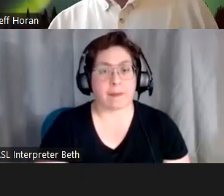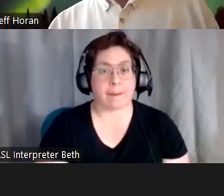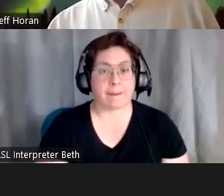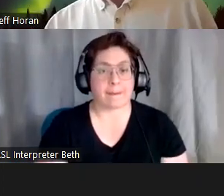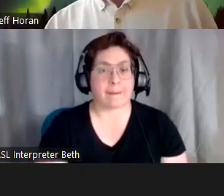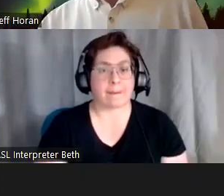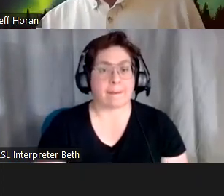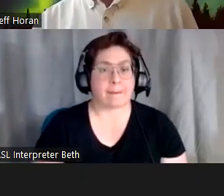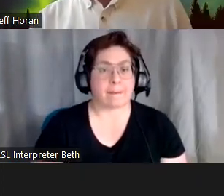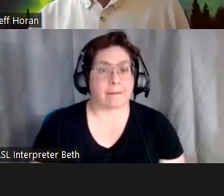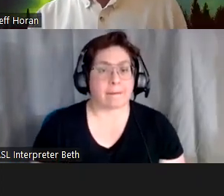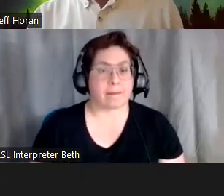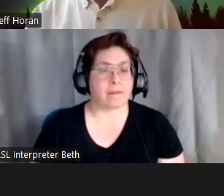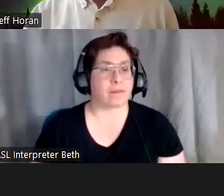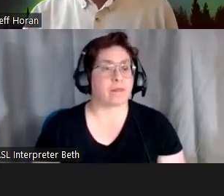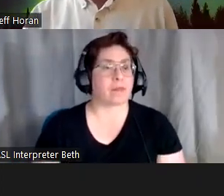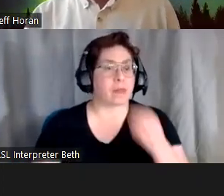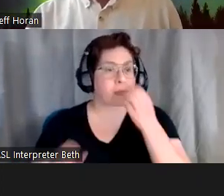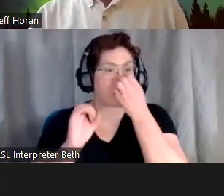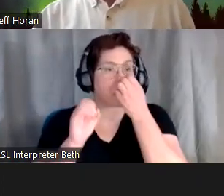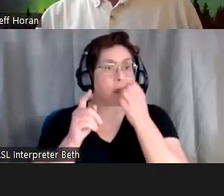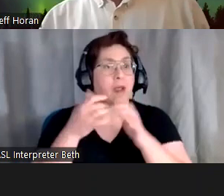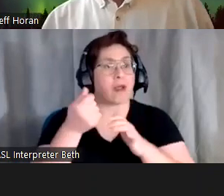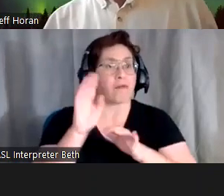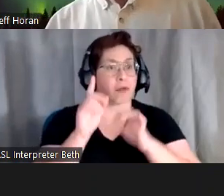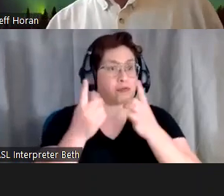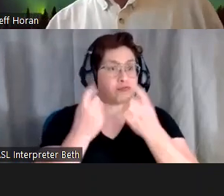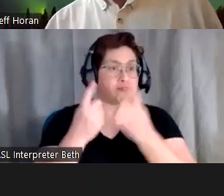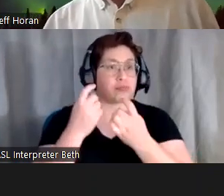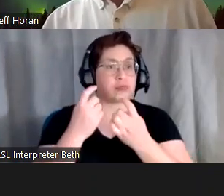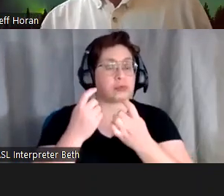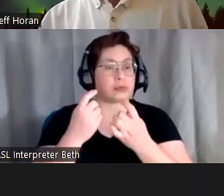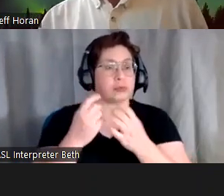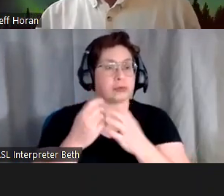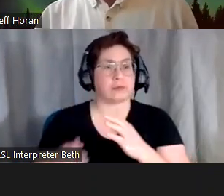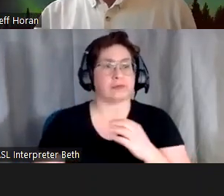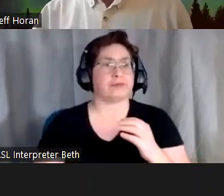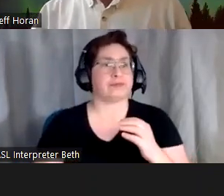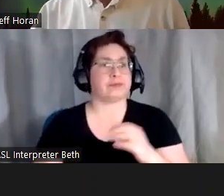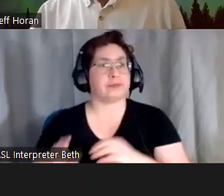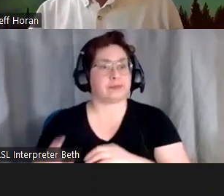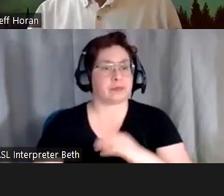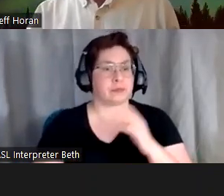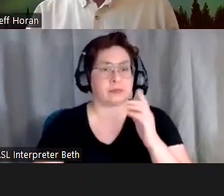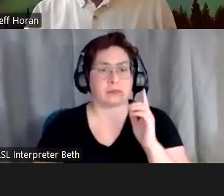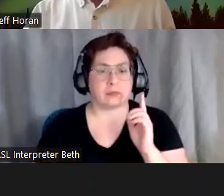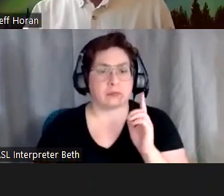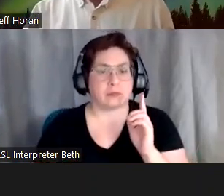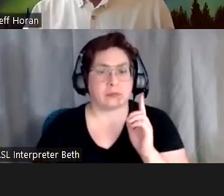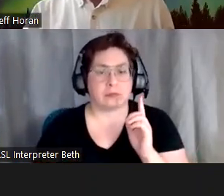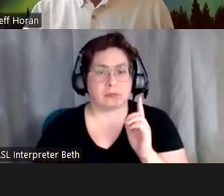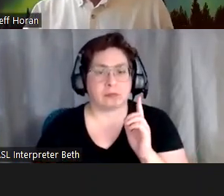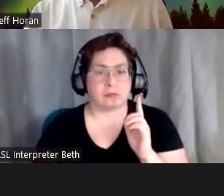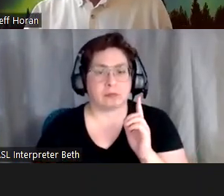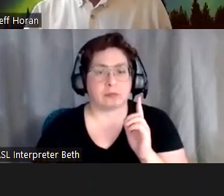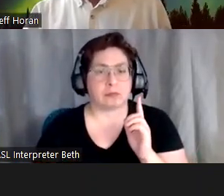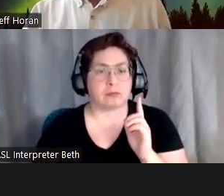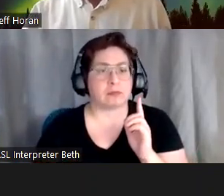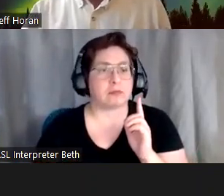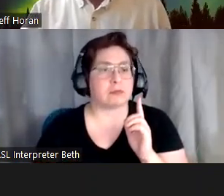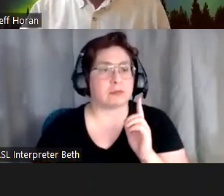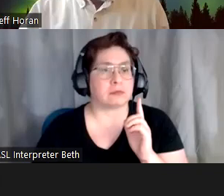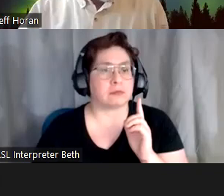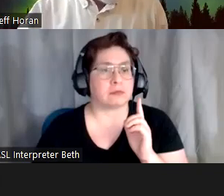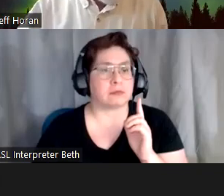Okay, so there's some good questions here, but this one is so Daniel asked, why shy away from invasive